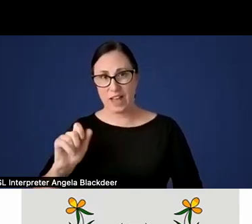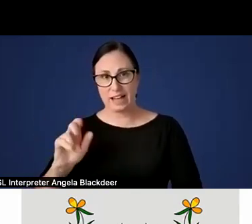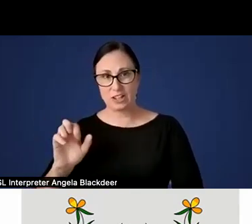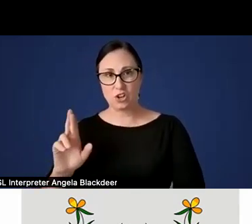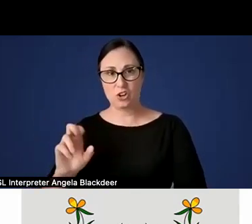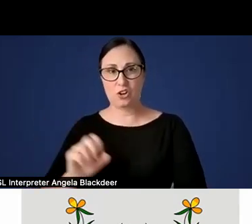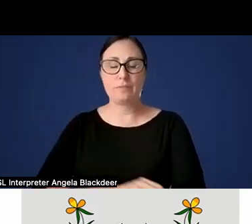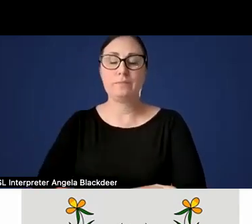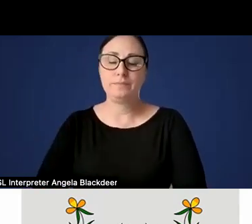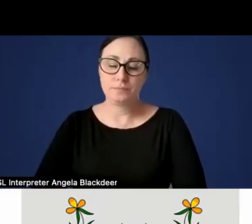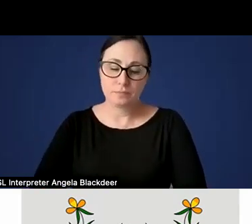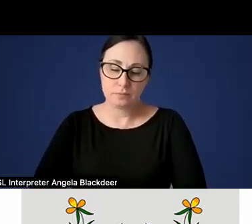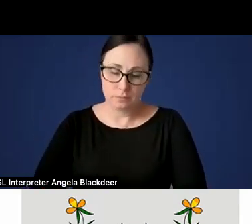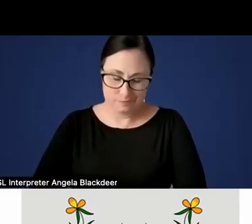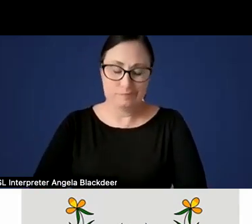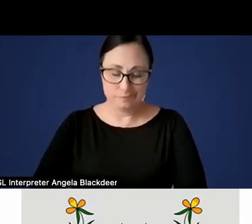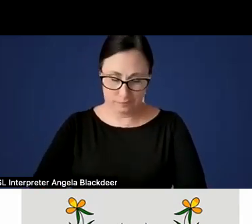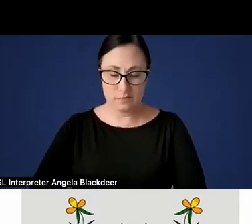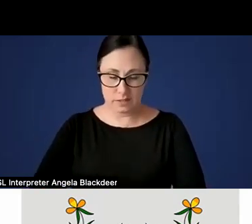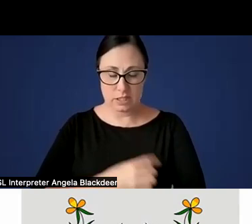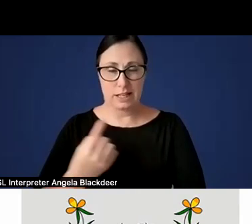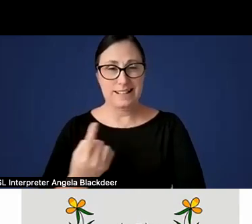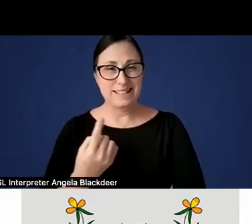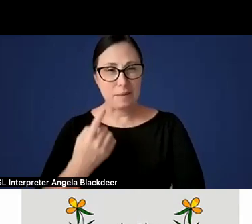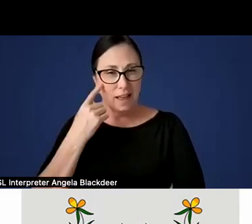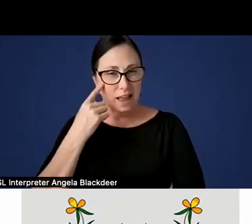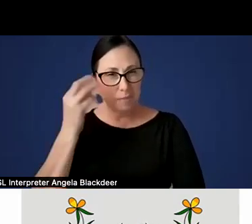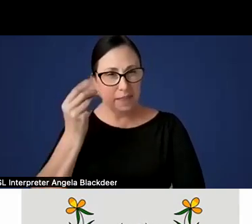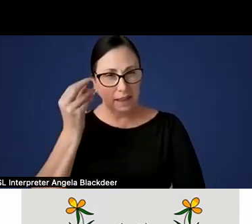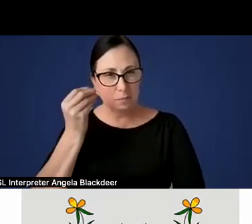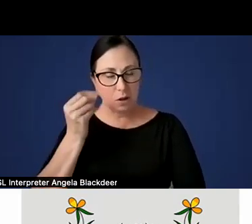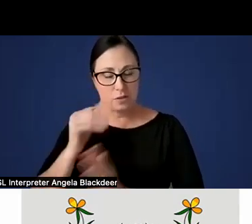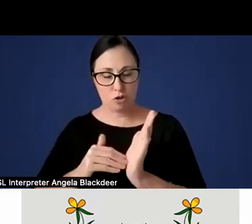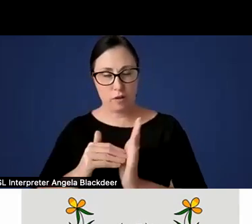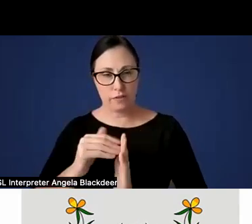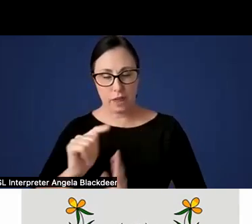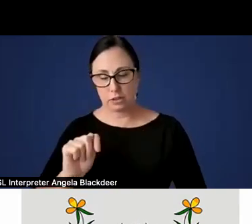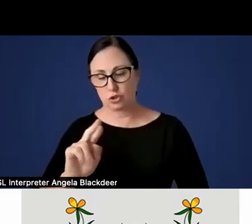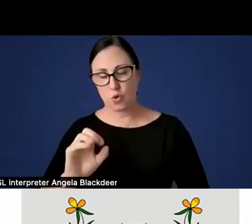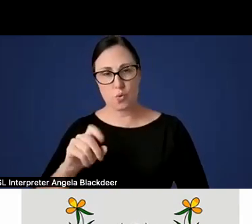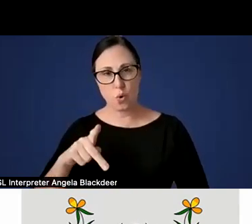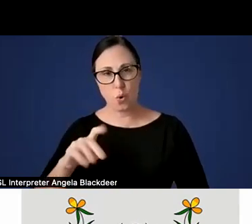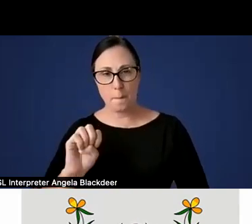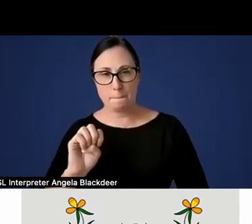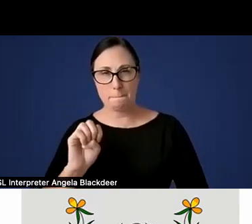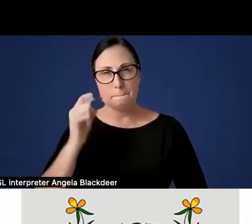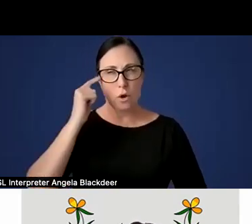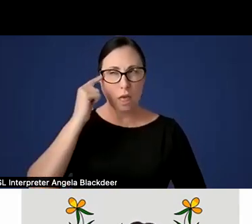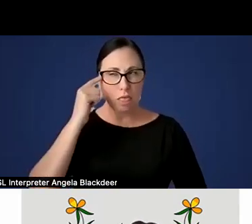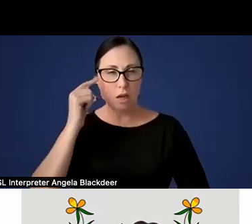Yeah, yeah, something I'm thinking about is that there's often that trope that that